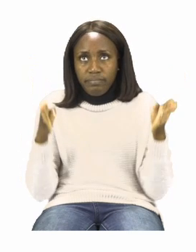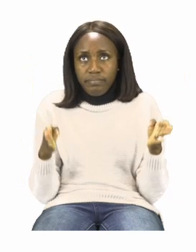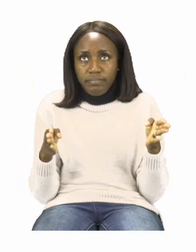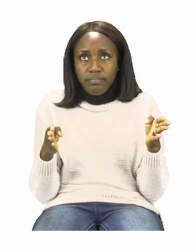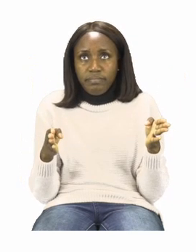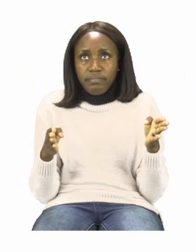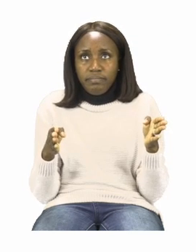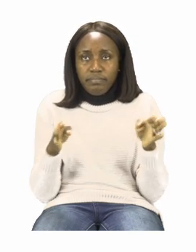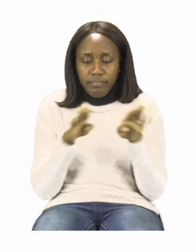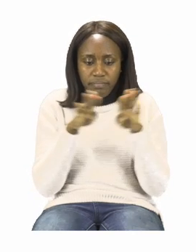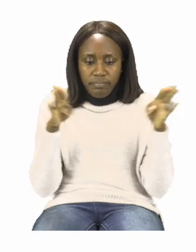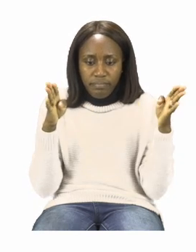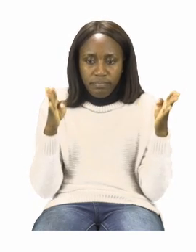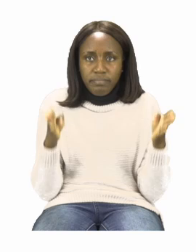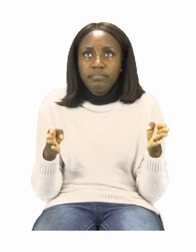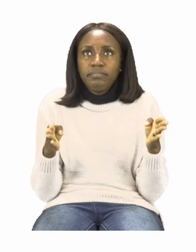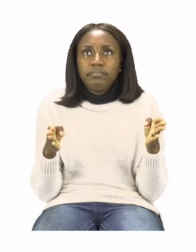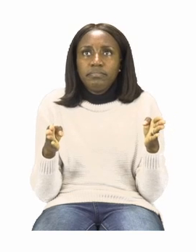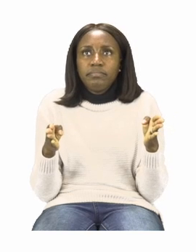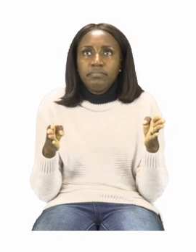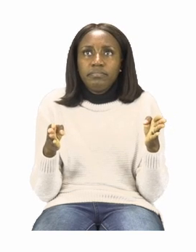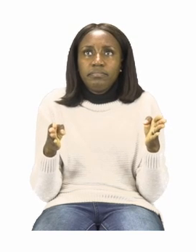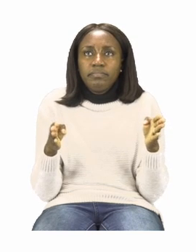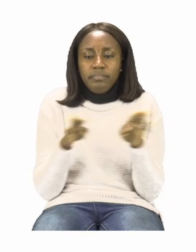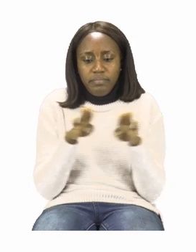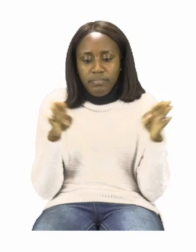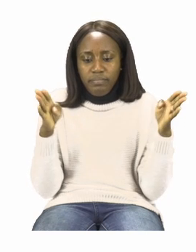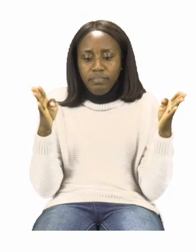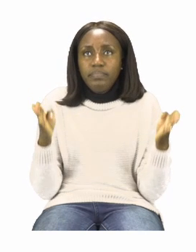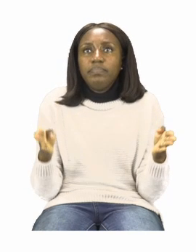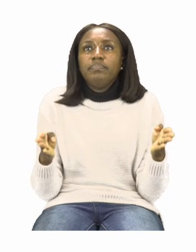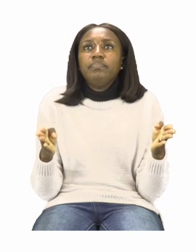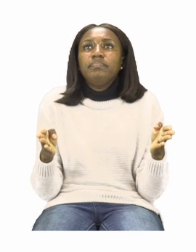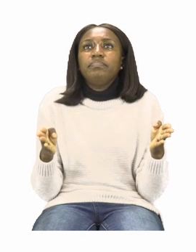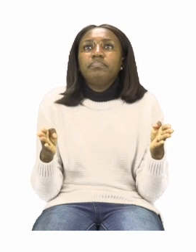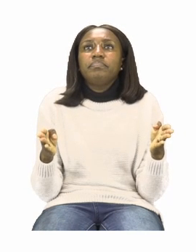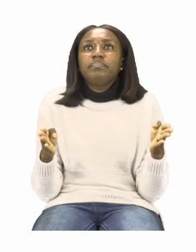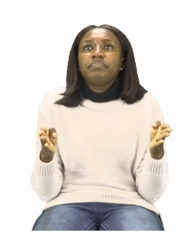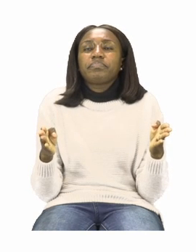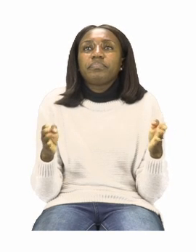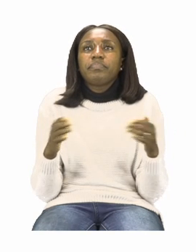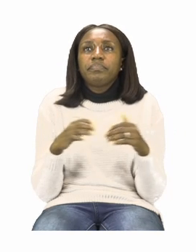table. Let's say it together. Table.